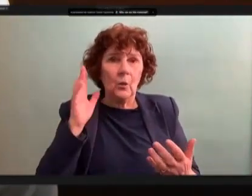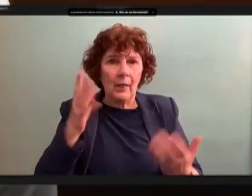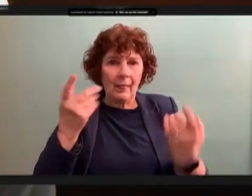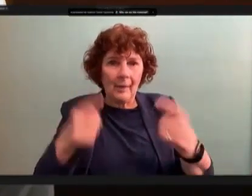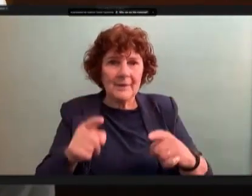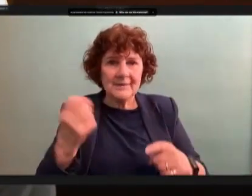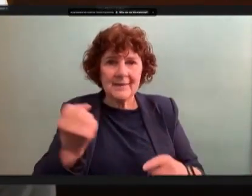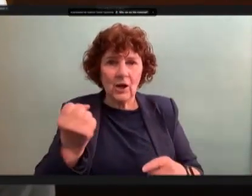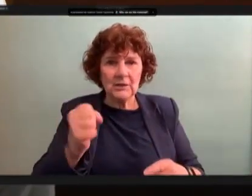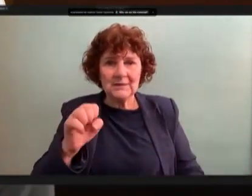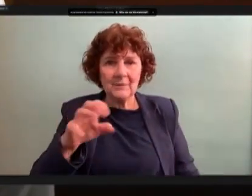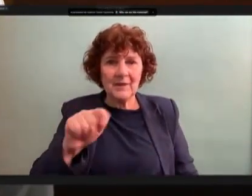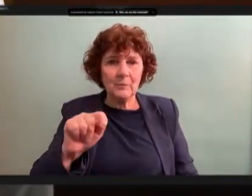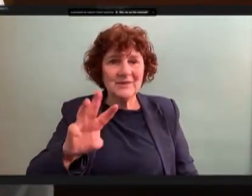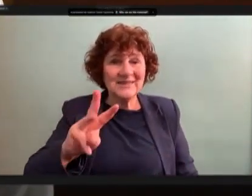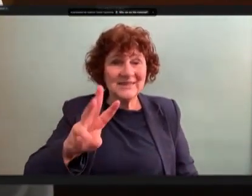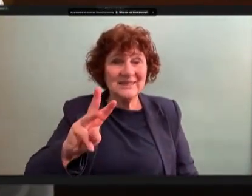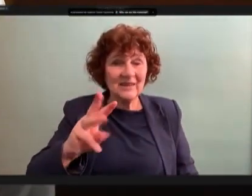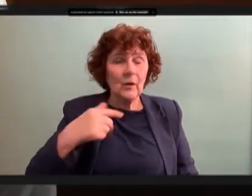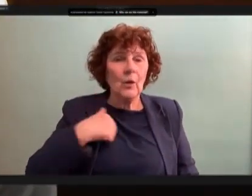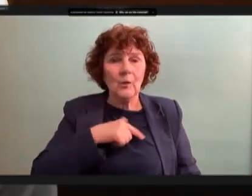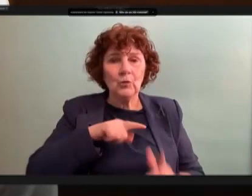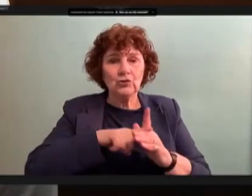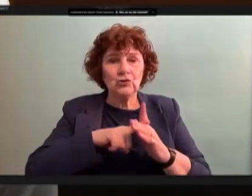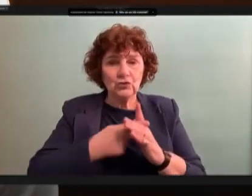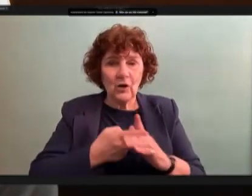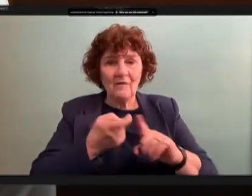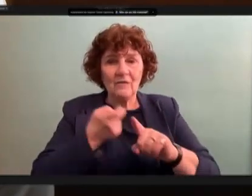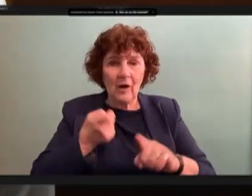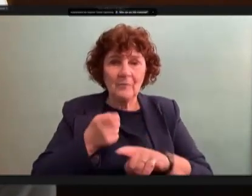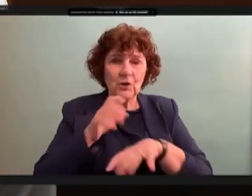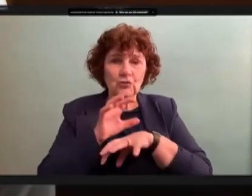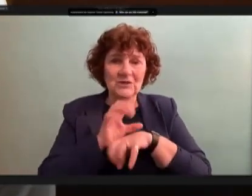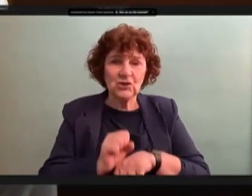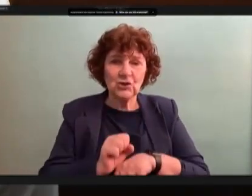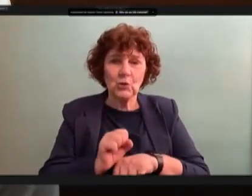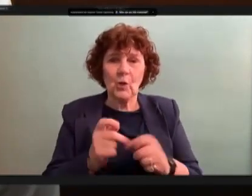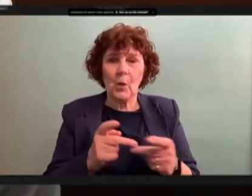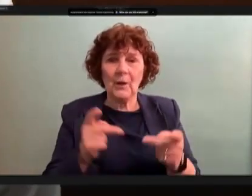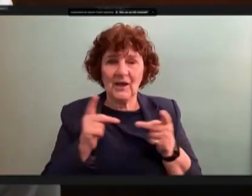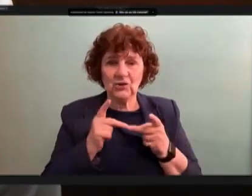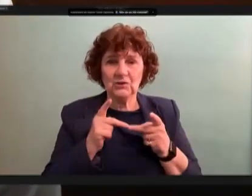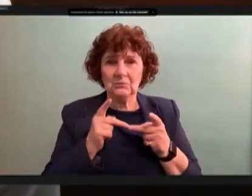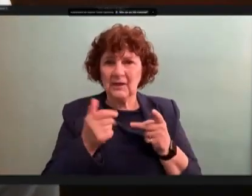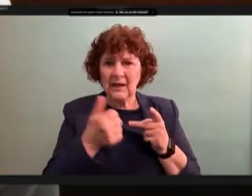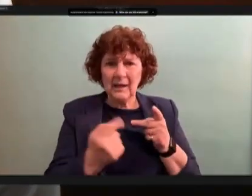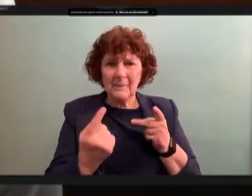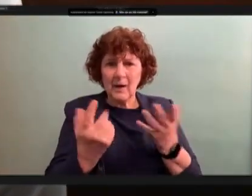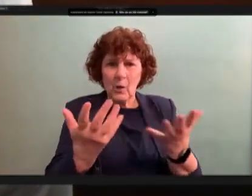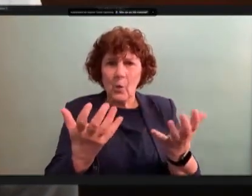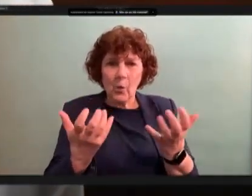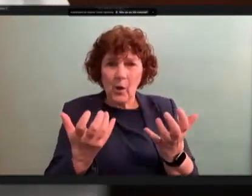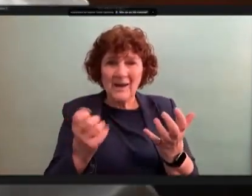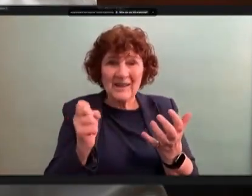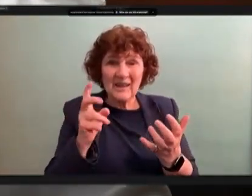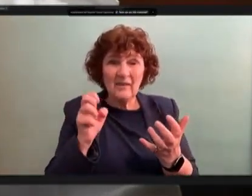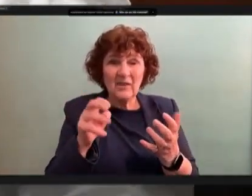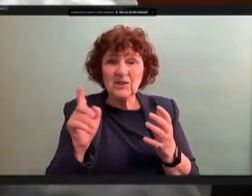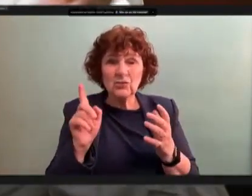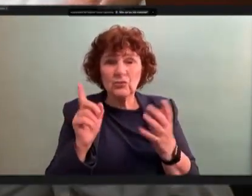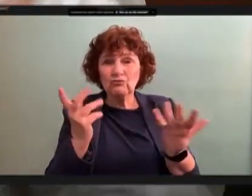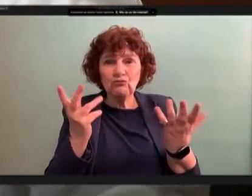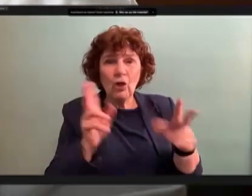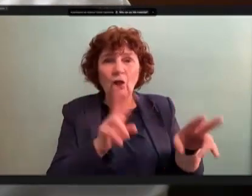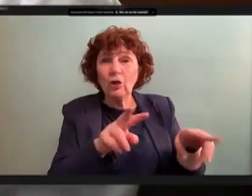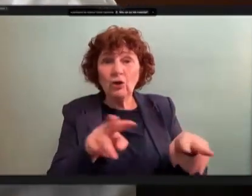16th. We'll launch from our traditional location. Anyone who wishes even just to come down and take a look around